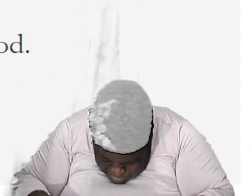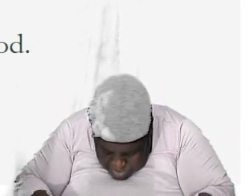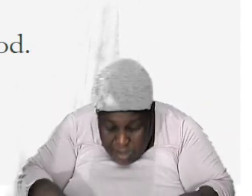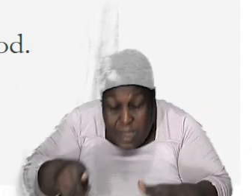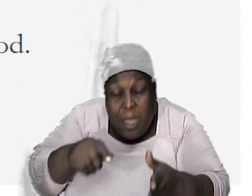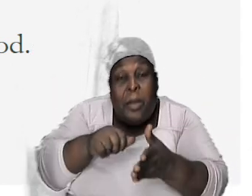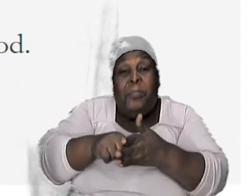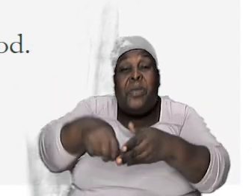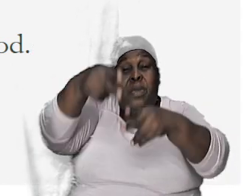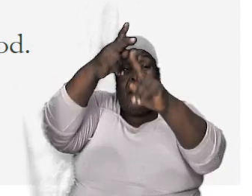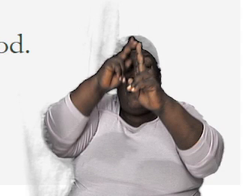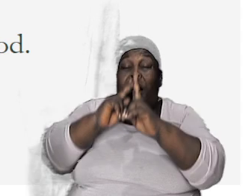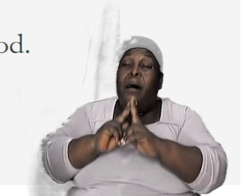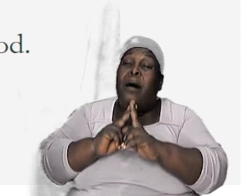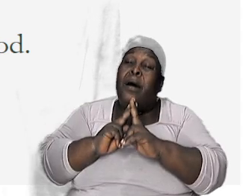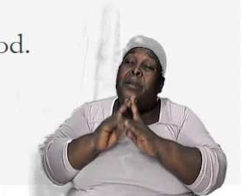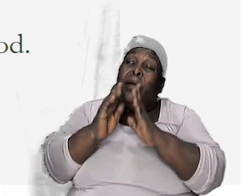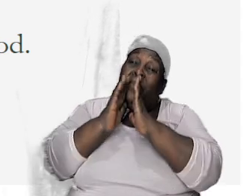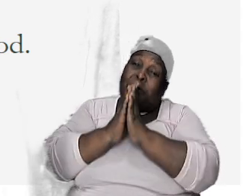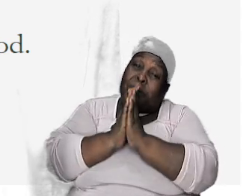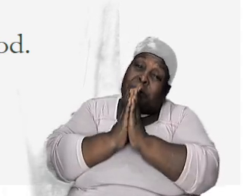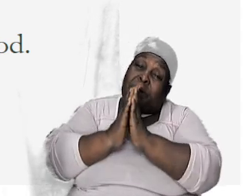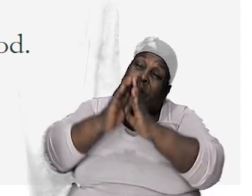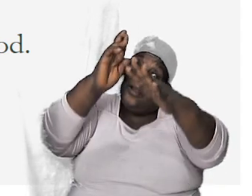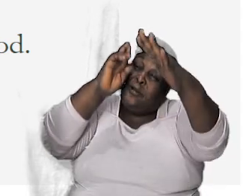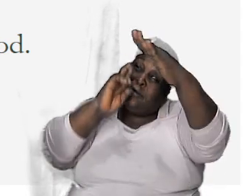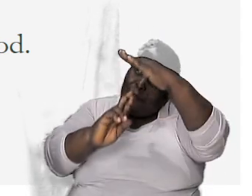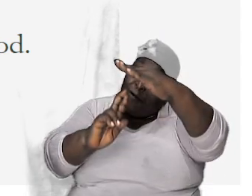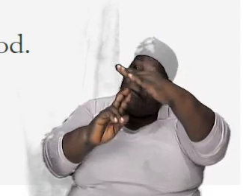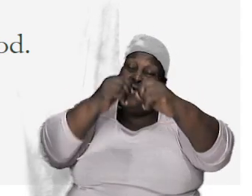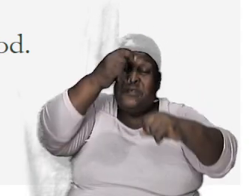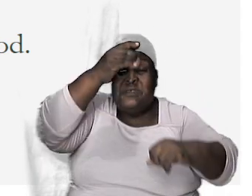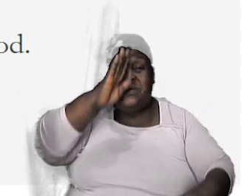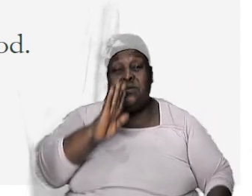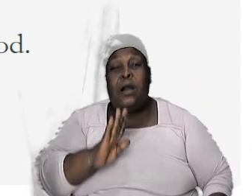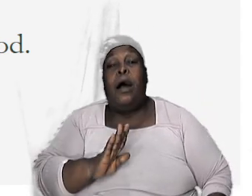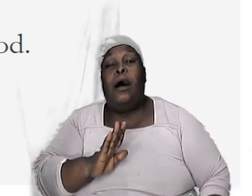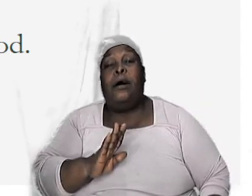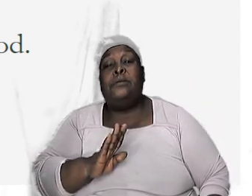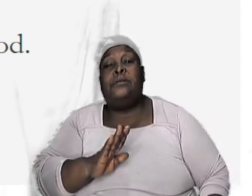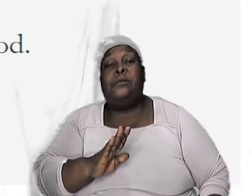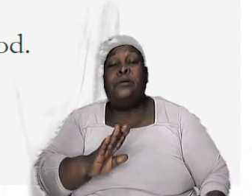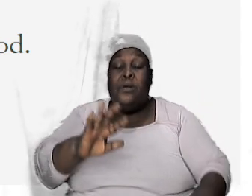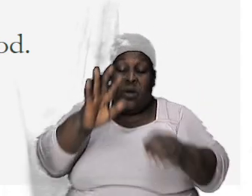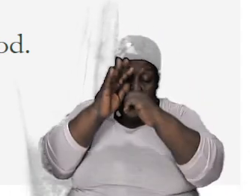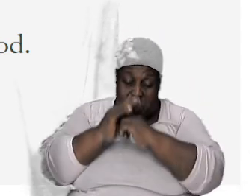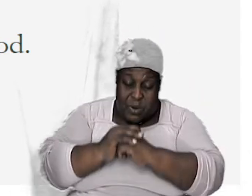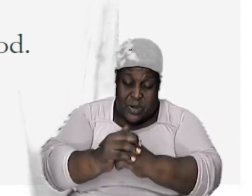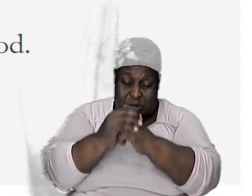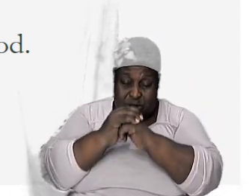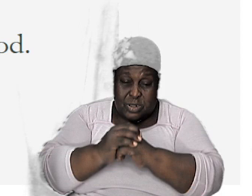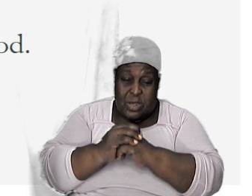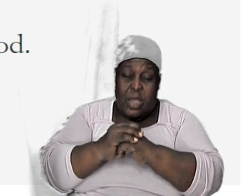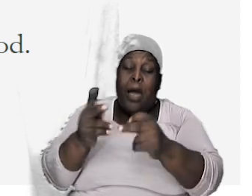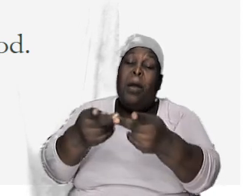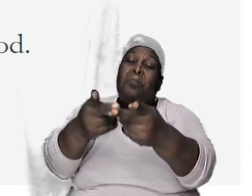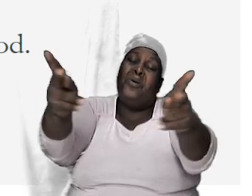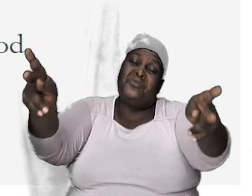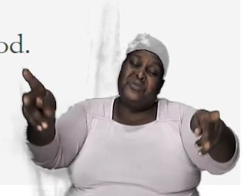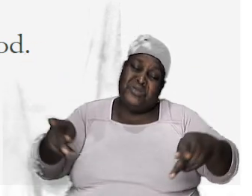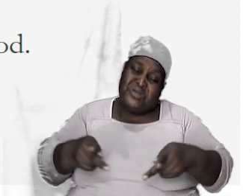means devotion and reverence to God. So worship is, what worship is positioning